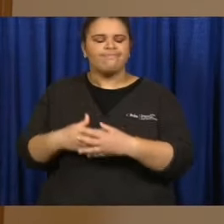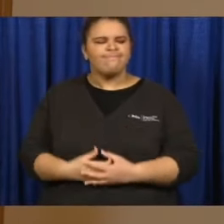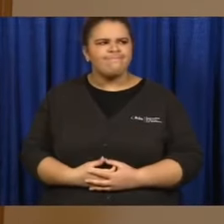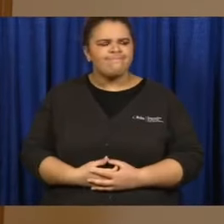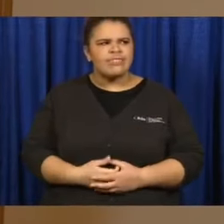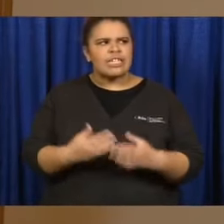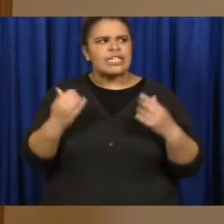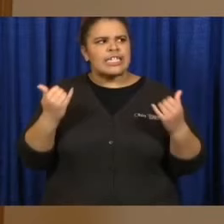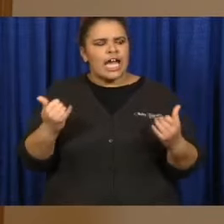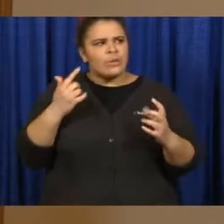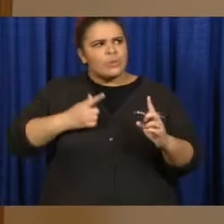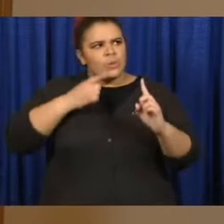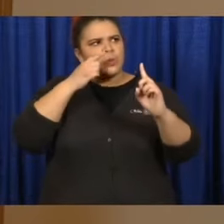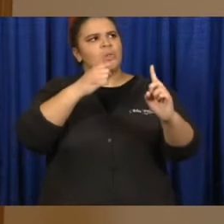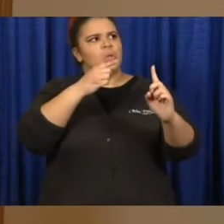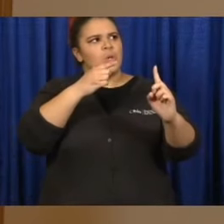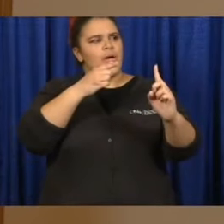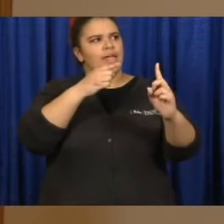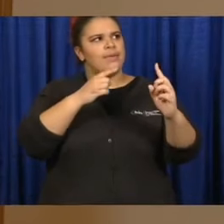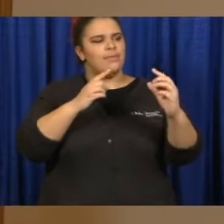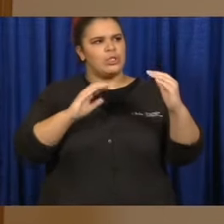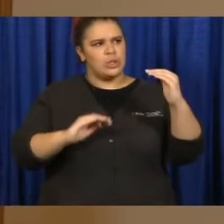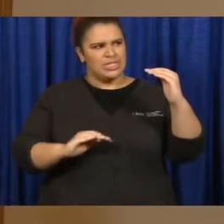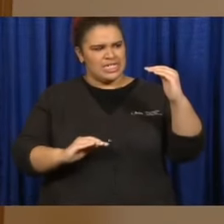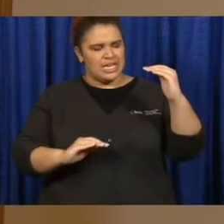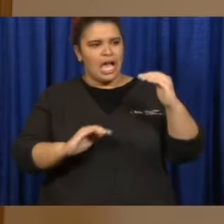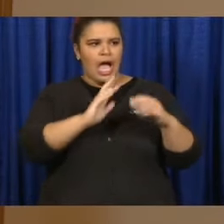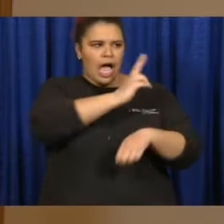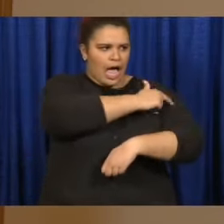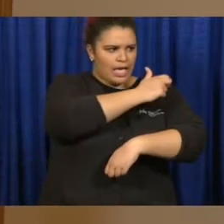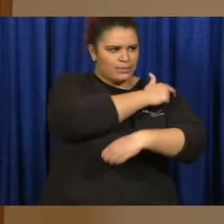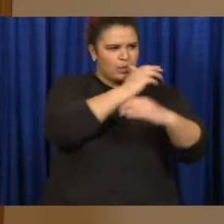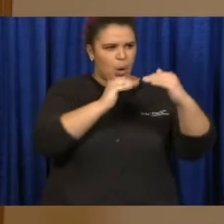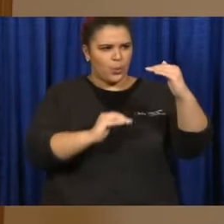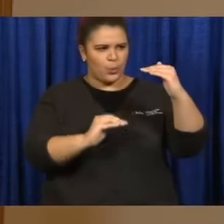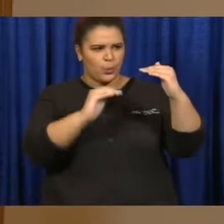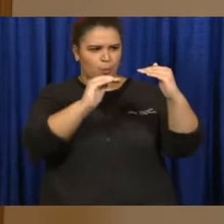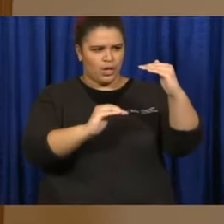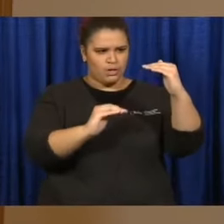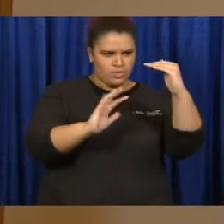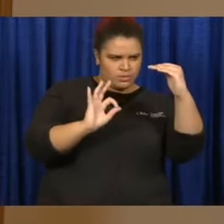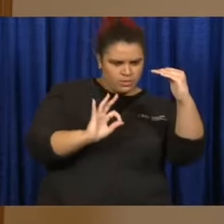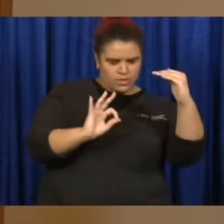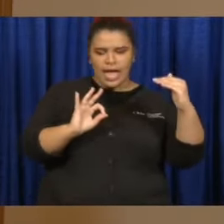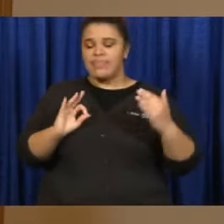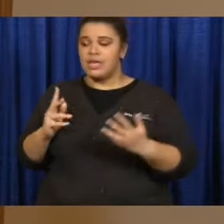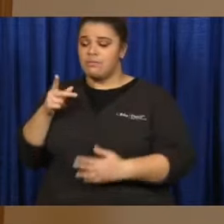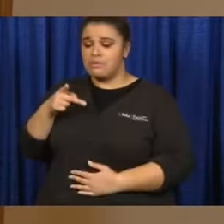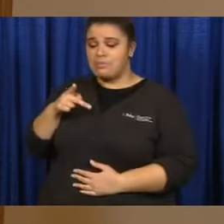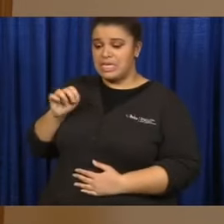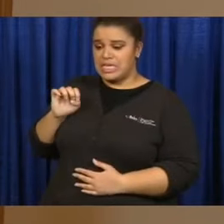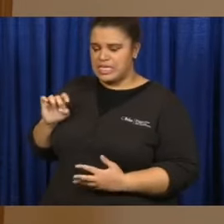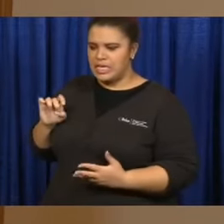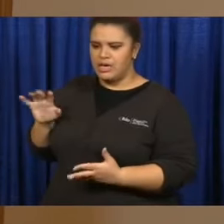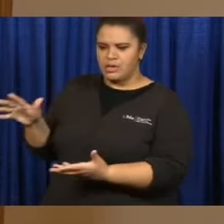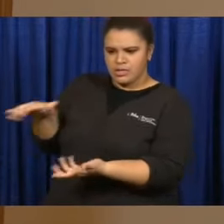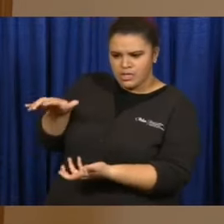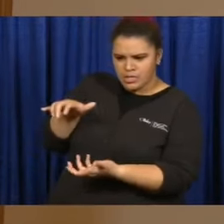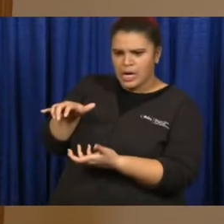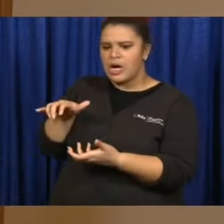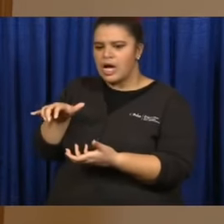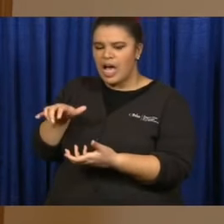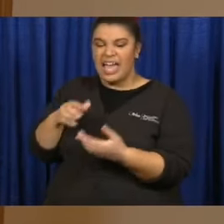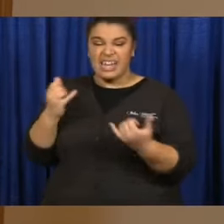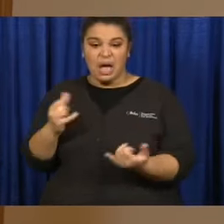up capacity and to collect as much PPE as possible, and then with Battelle having its disinfectant container and the rules about